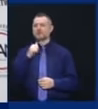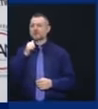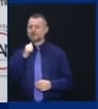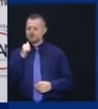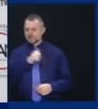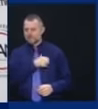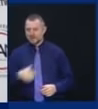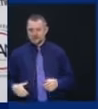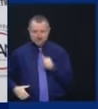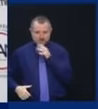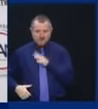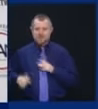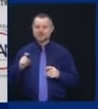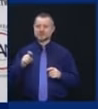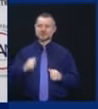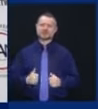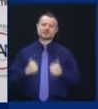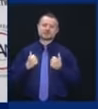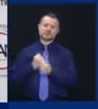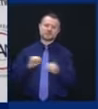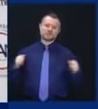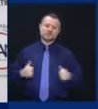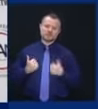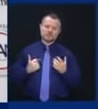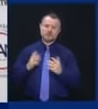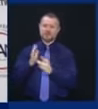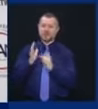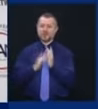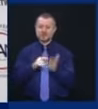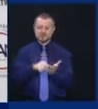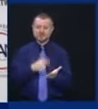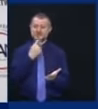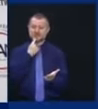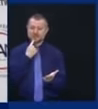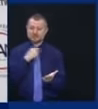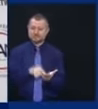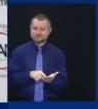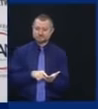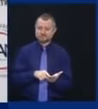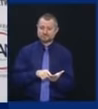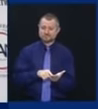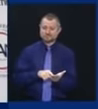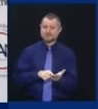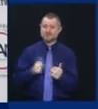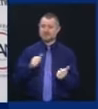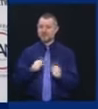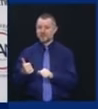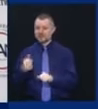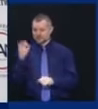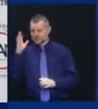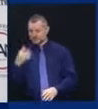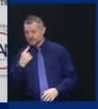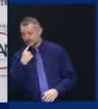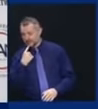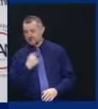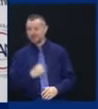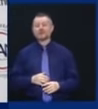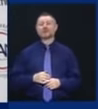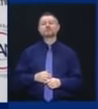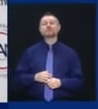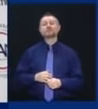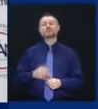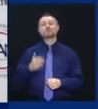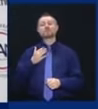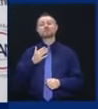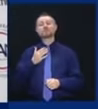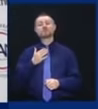save lives. The Bible says, I will say as a Baptist minister, that you must not turn my house